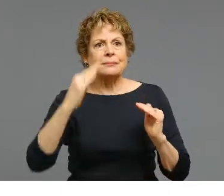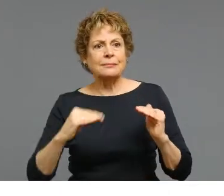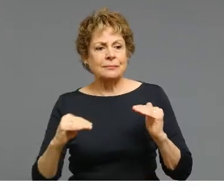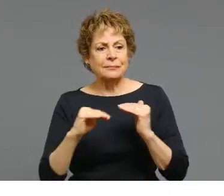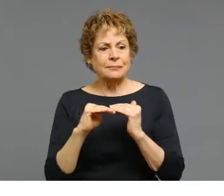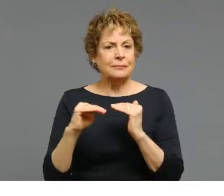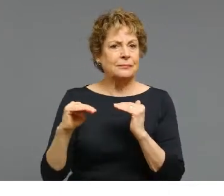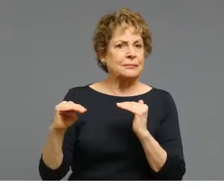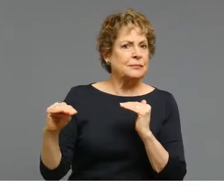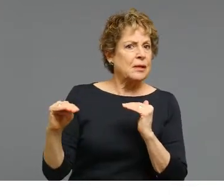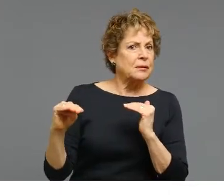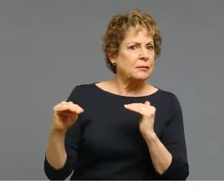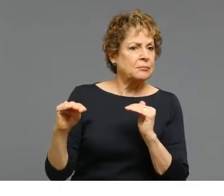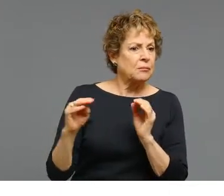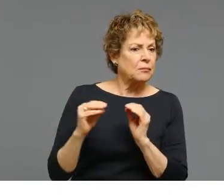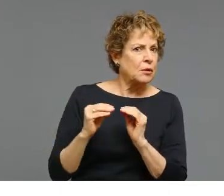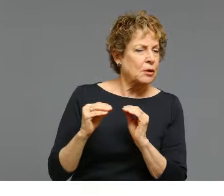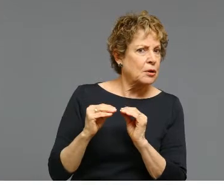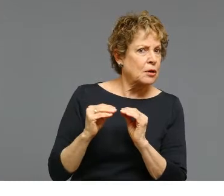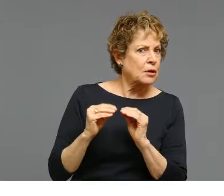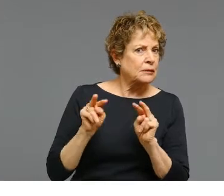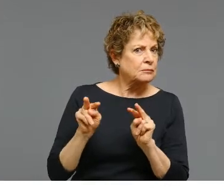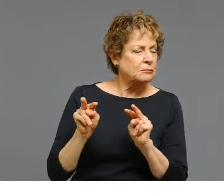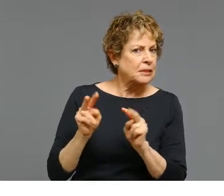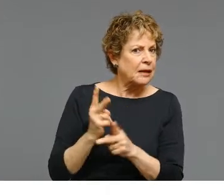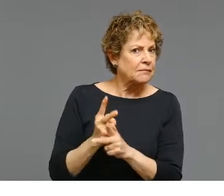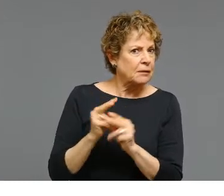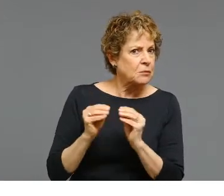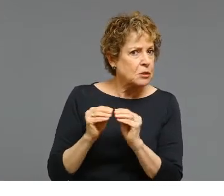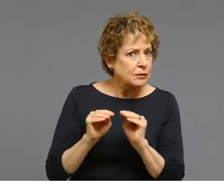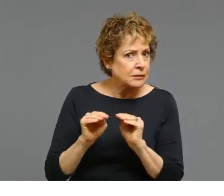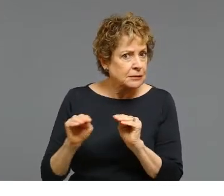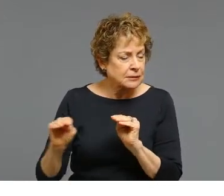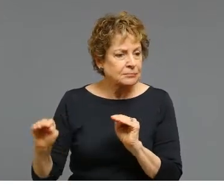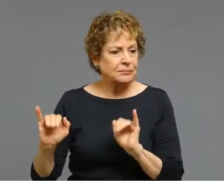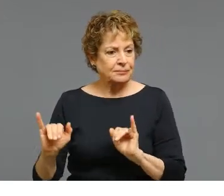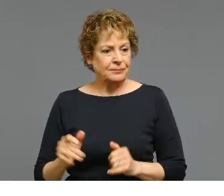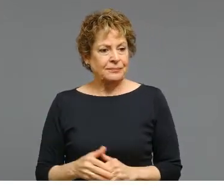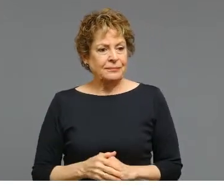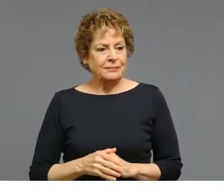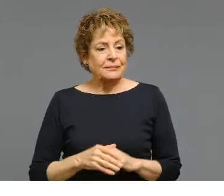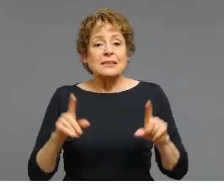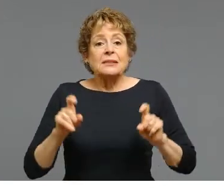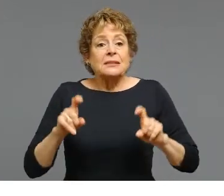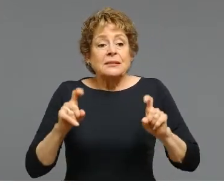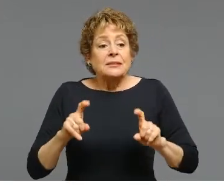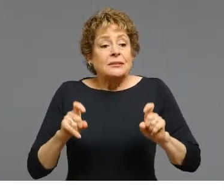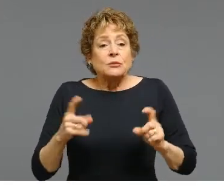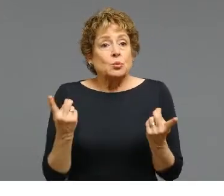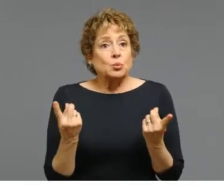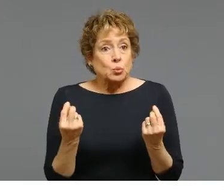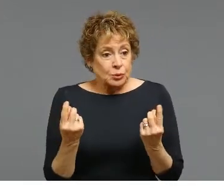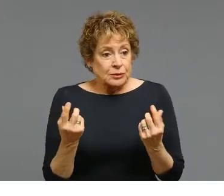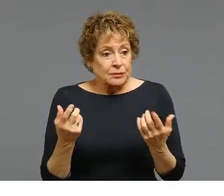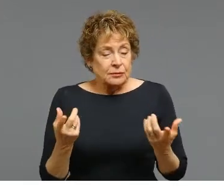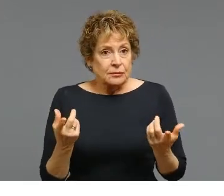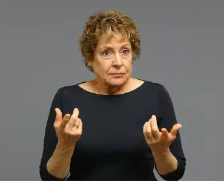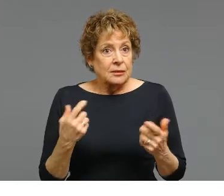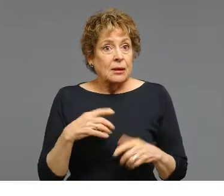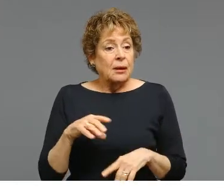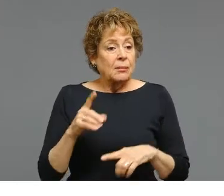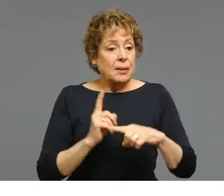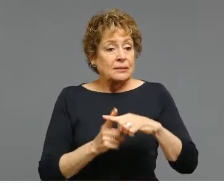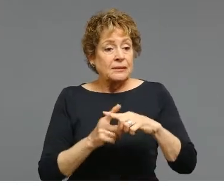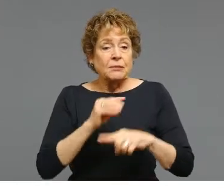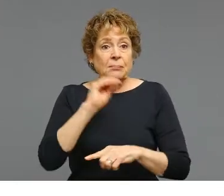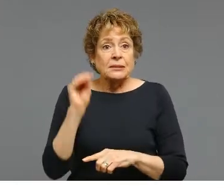like. This is our percent positivity of total tests performed. So again, this is not just those unique Arizonans, but